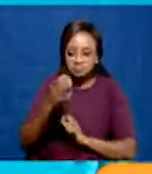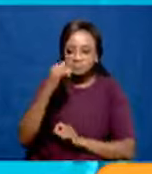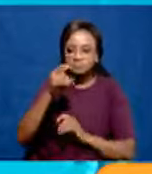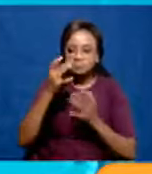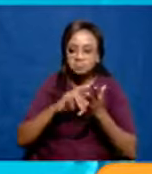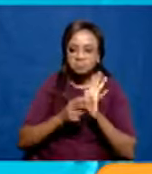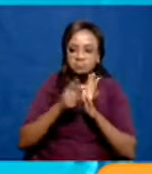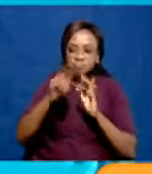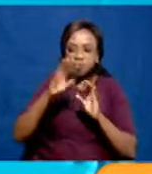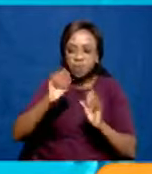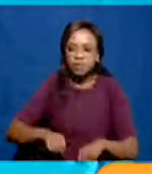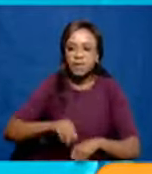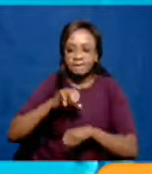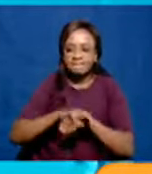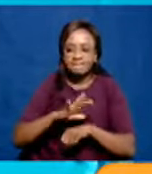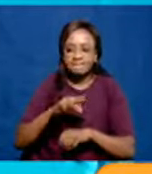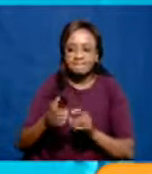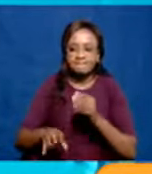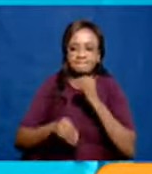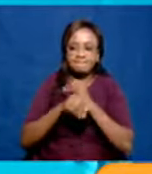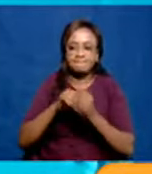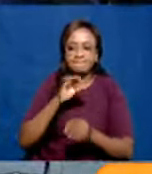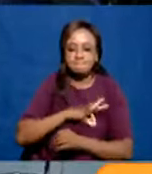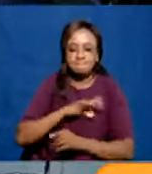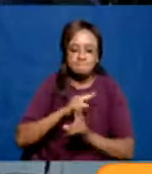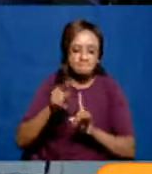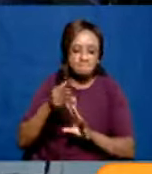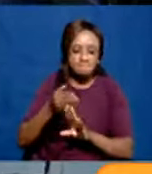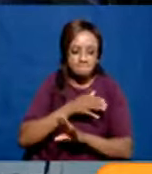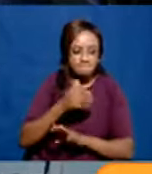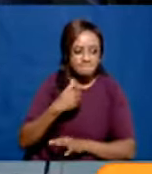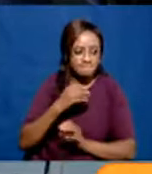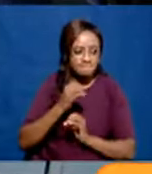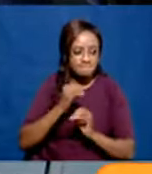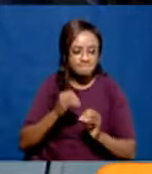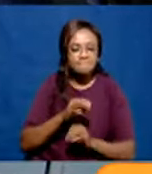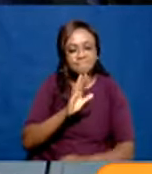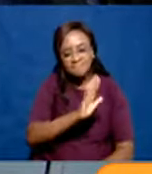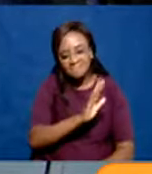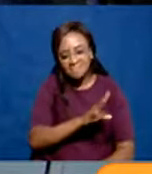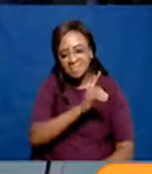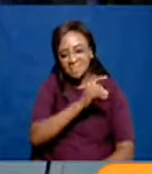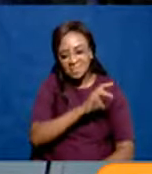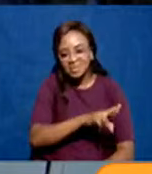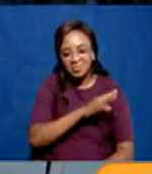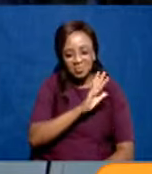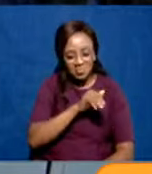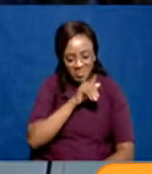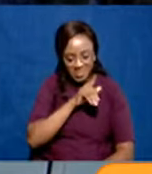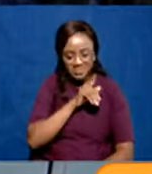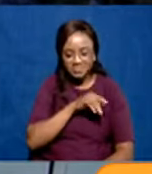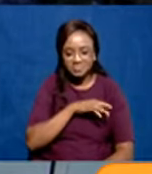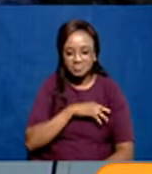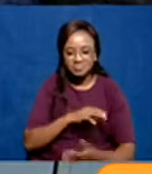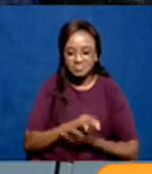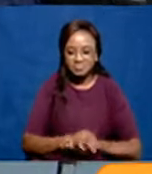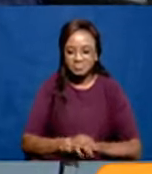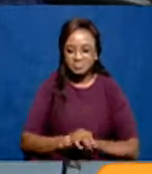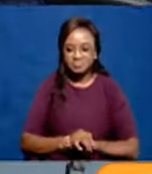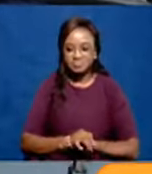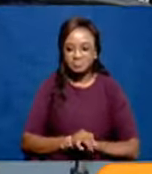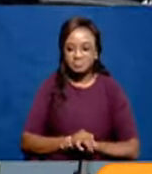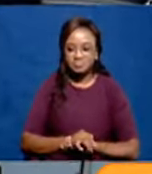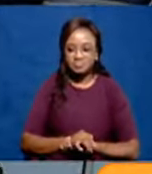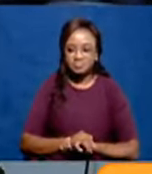get additional benefits which you didn't have before. Okay. Mary. But No, I'll give you a chance, Dav. Let Mary get a second chance for rebuttal, then I'll